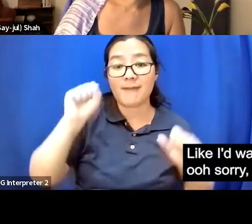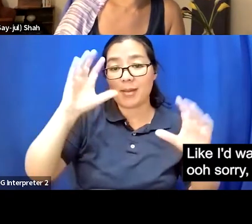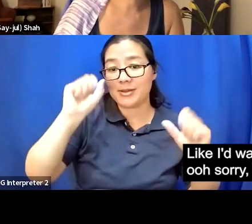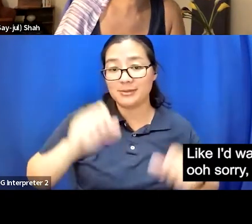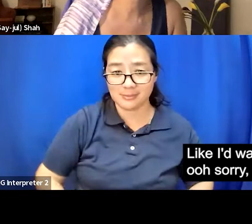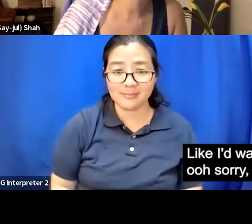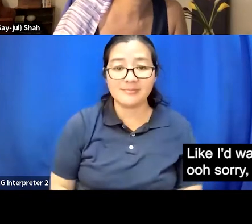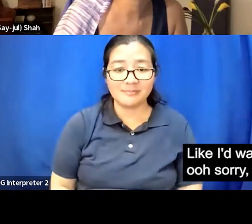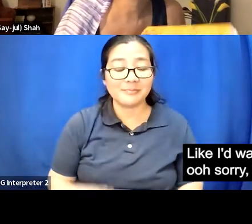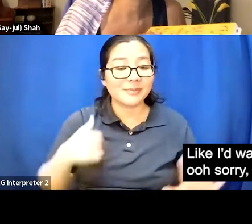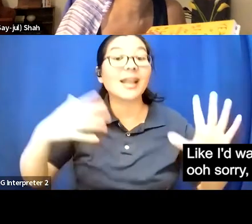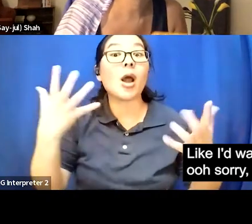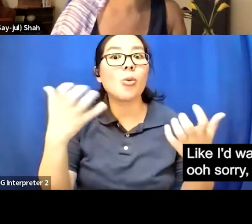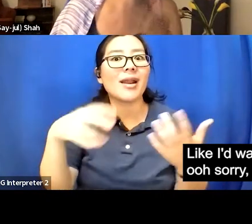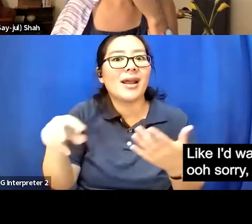Like,